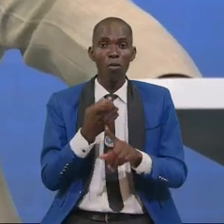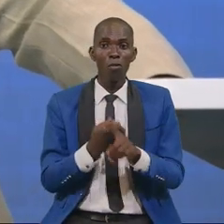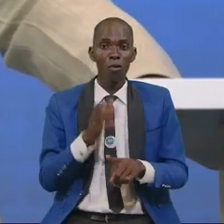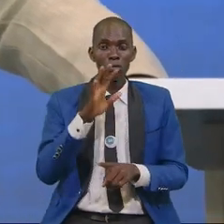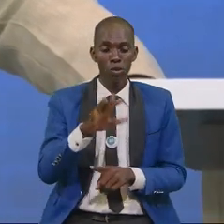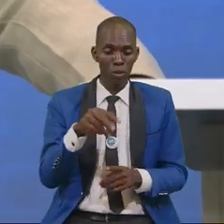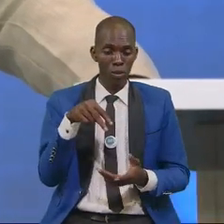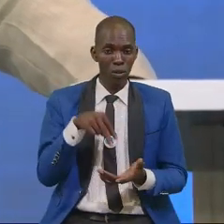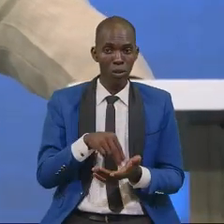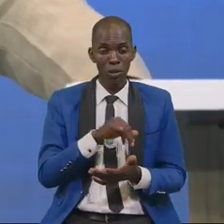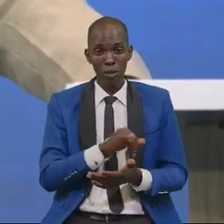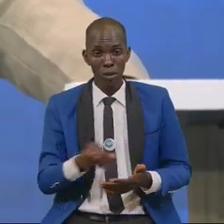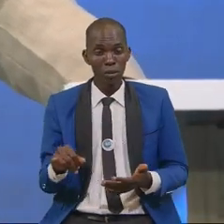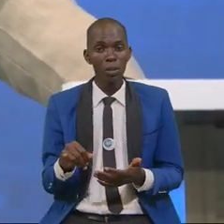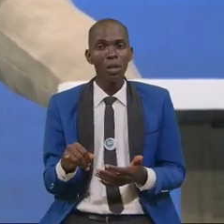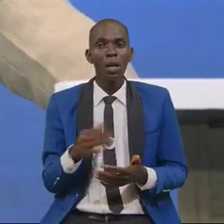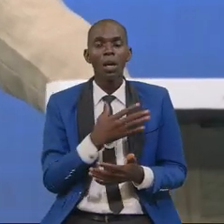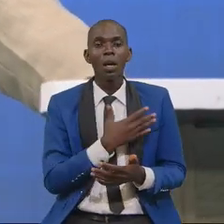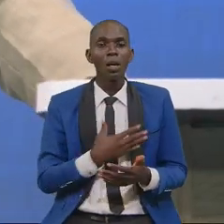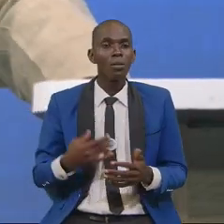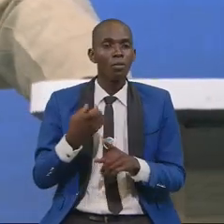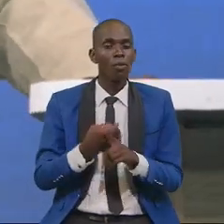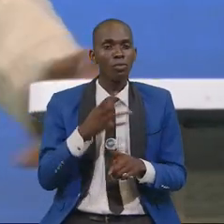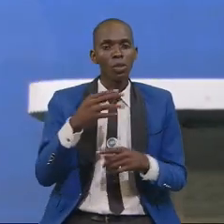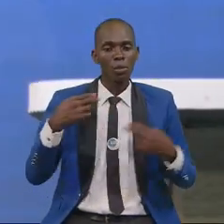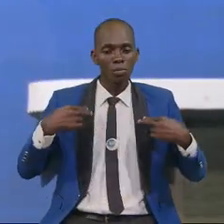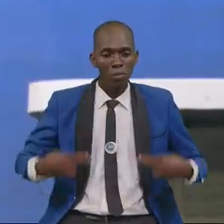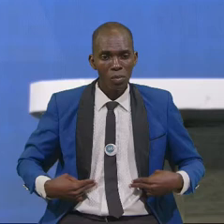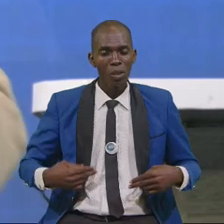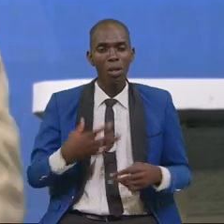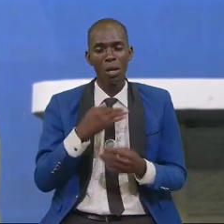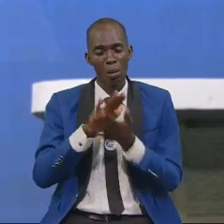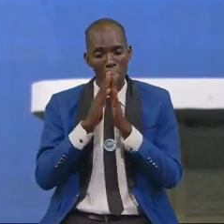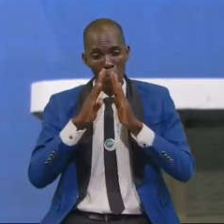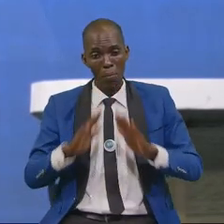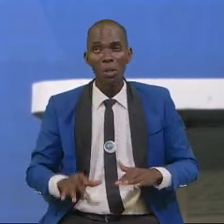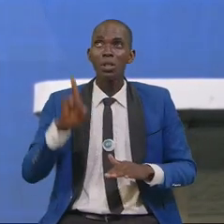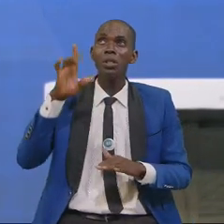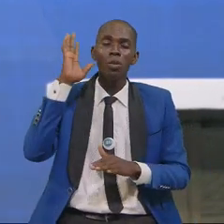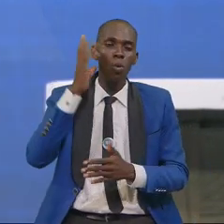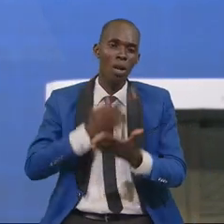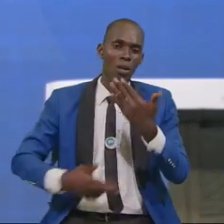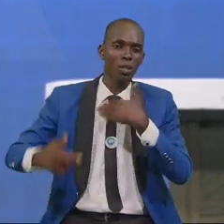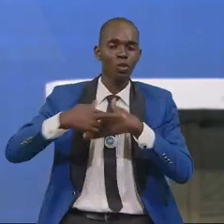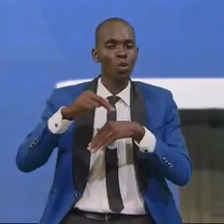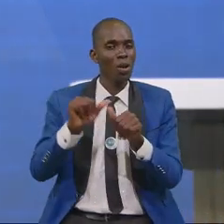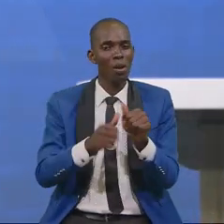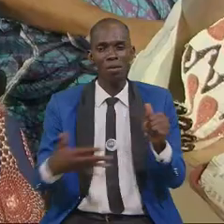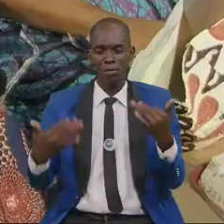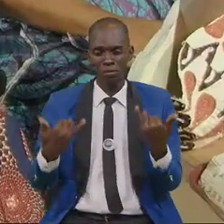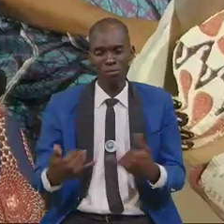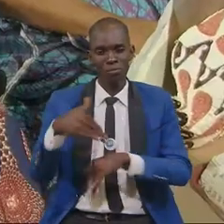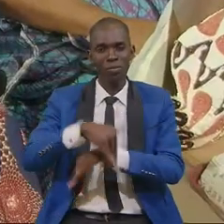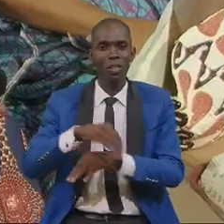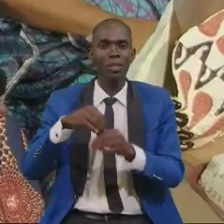in God and your health and sanity, he'll restore everything tonight in Jesus' name.